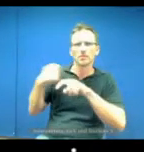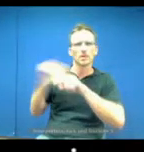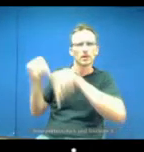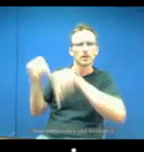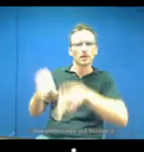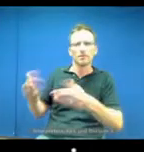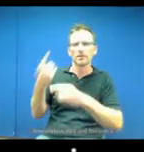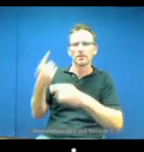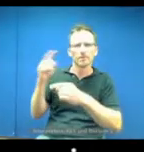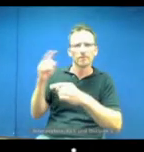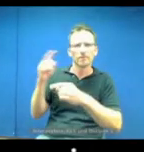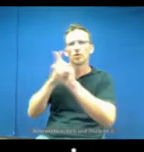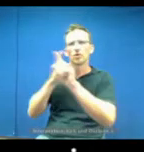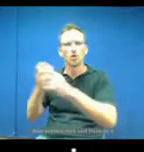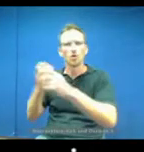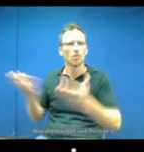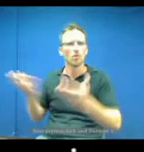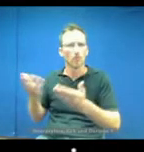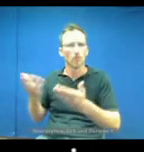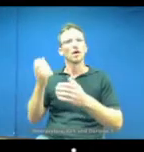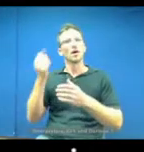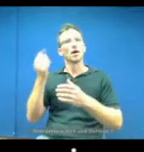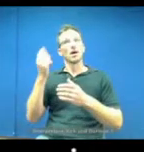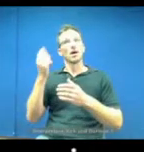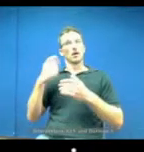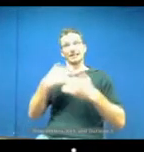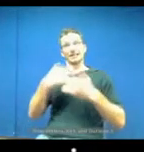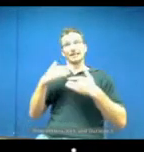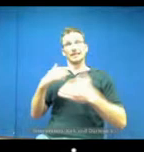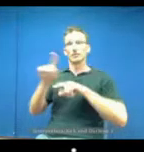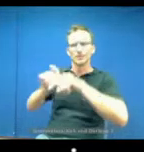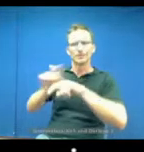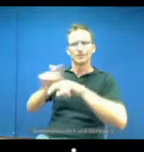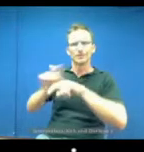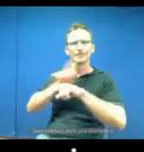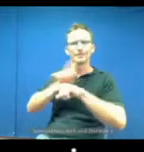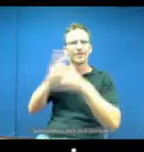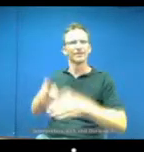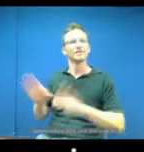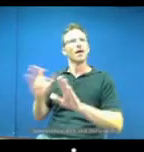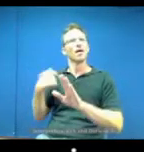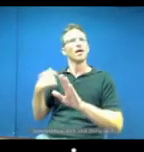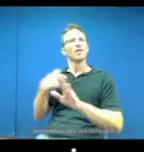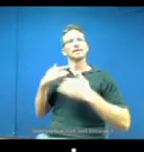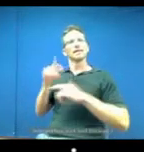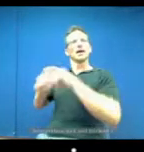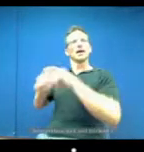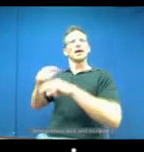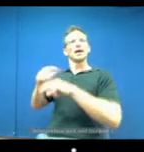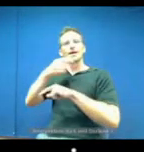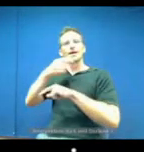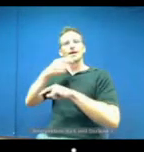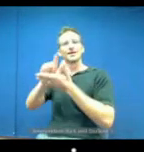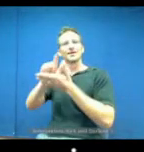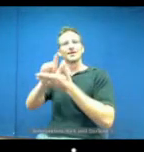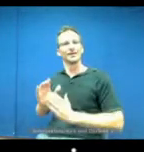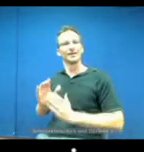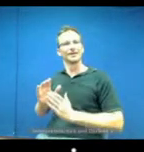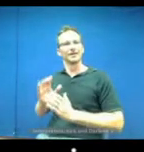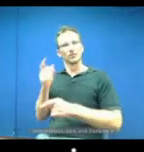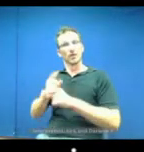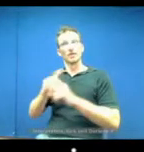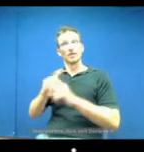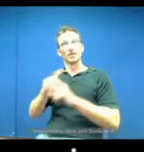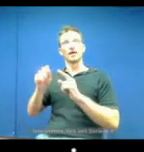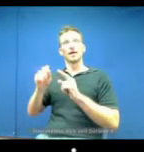are conversations we don't have with deaf people when they have an attorney retained. But if they are functioning as their own